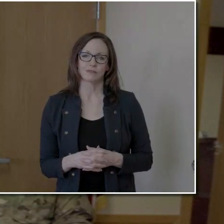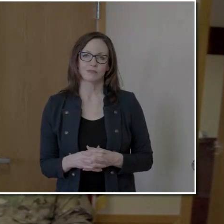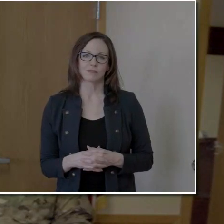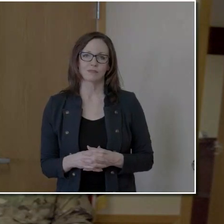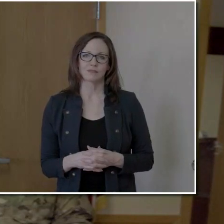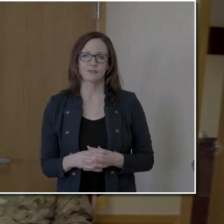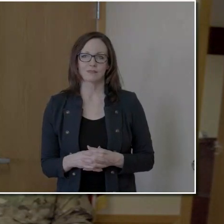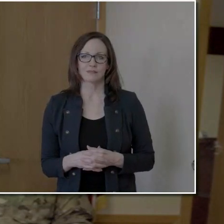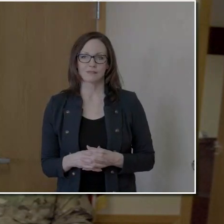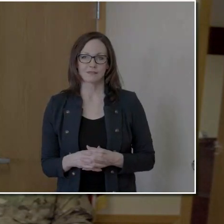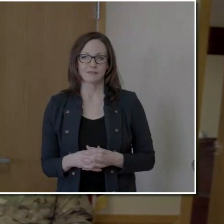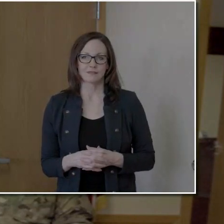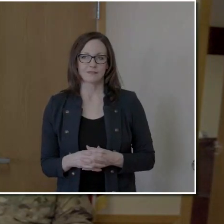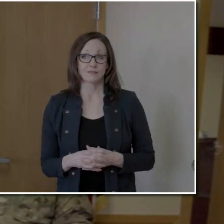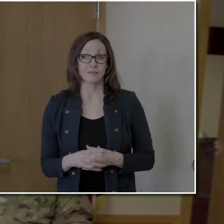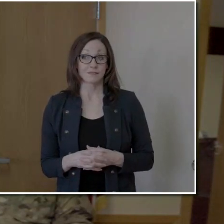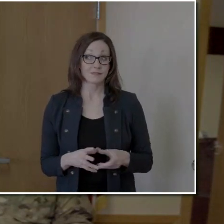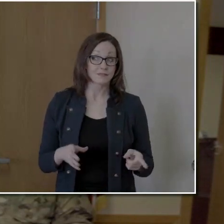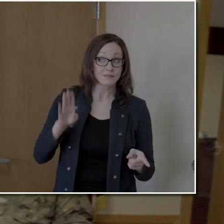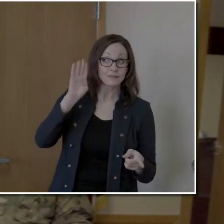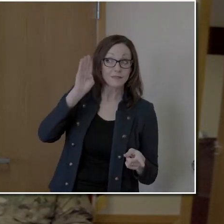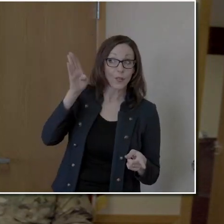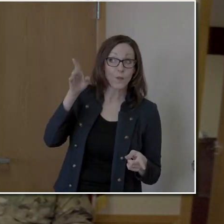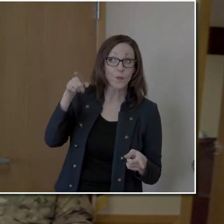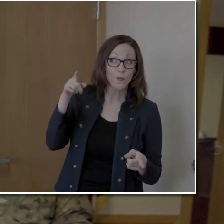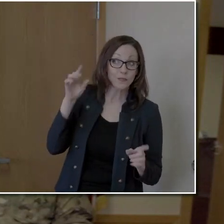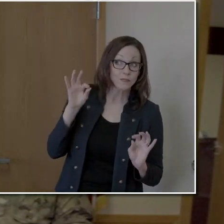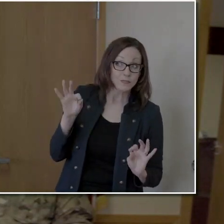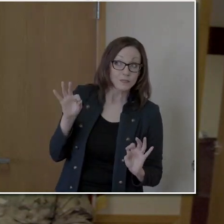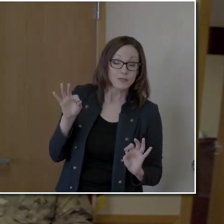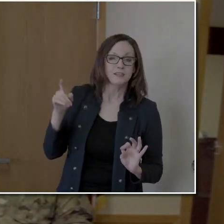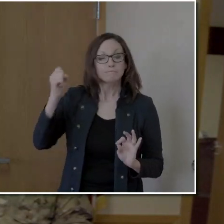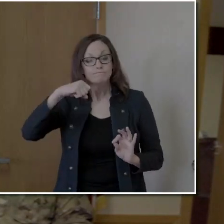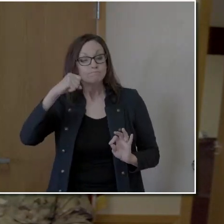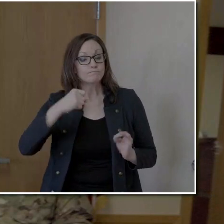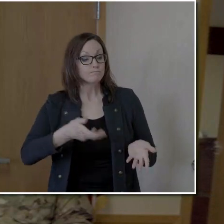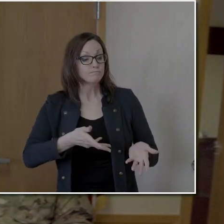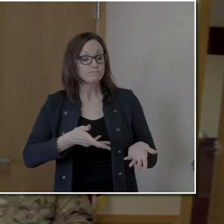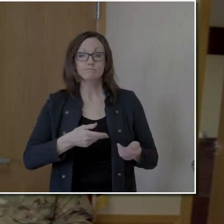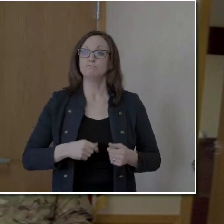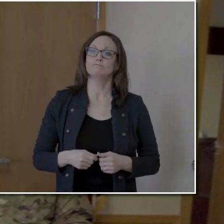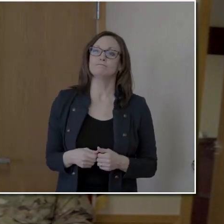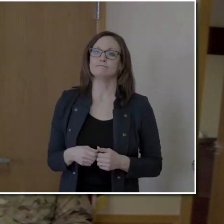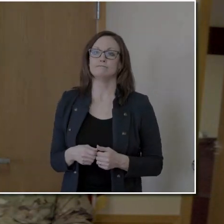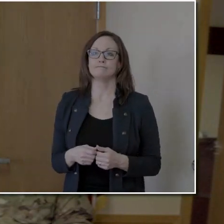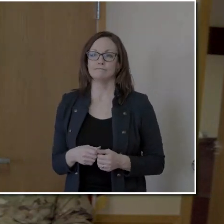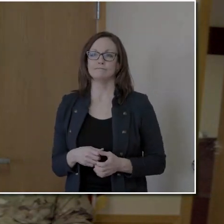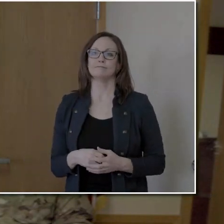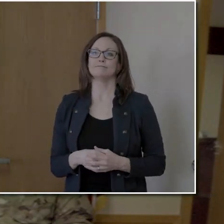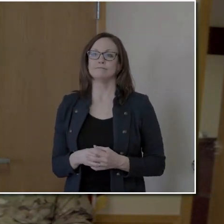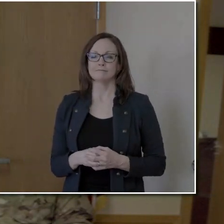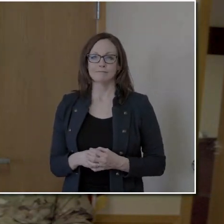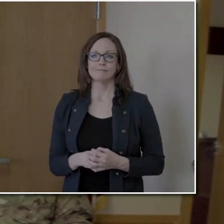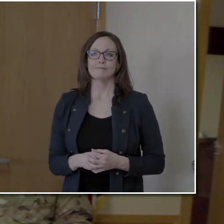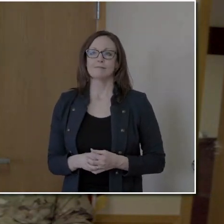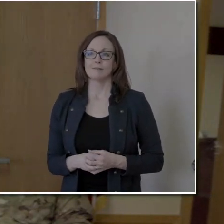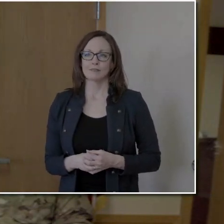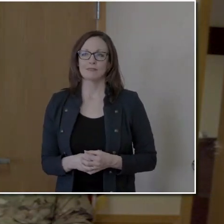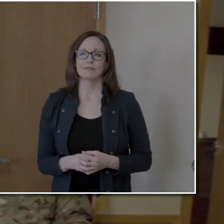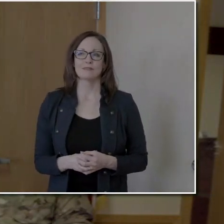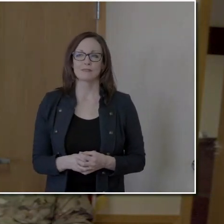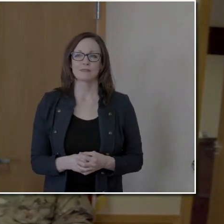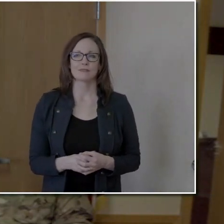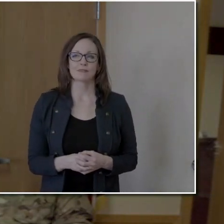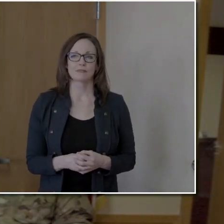Can you guys hear me? Yes. I apologize. Thanks for taking our questions. Do you guys know the status? I know that you said it was still in the planning